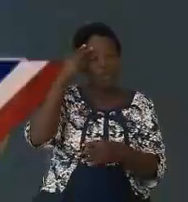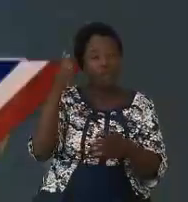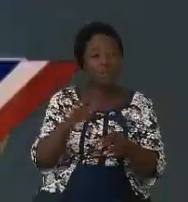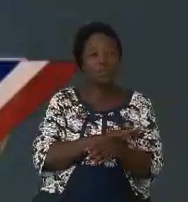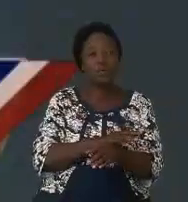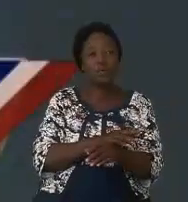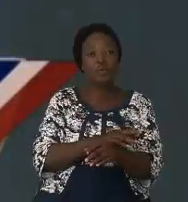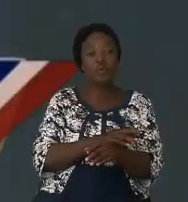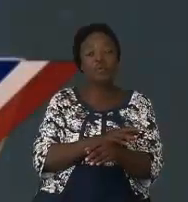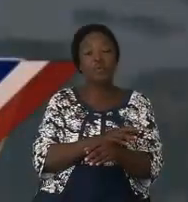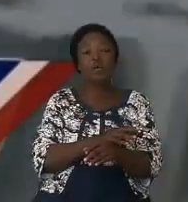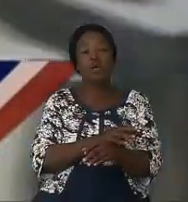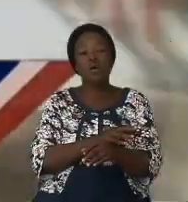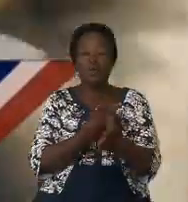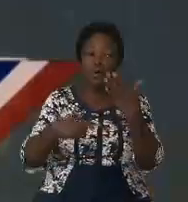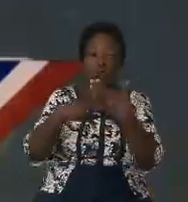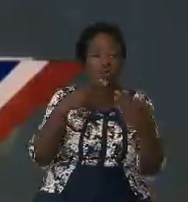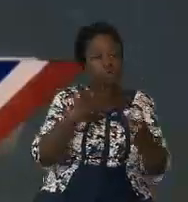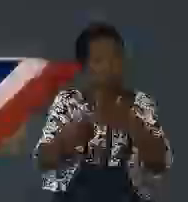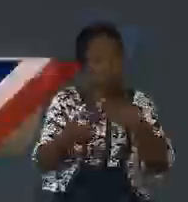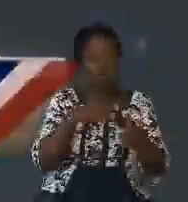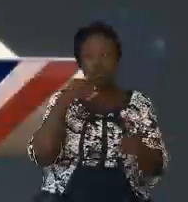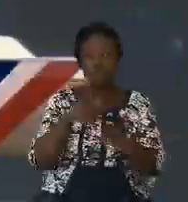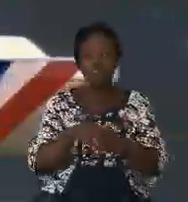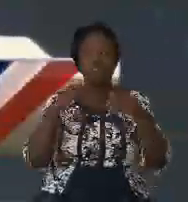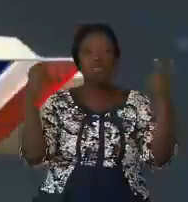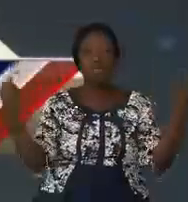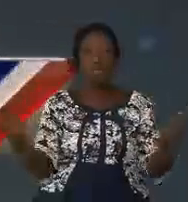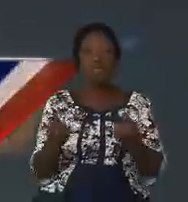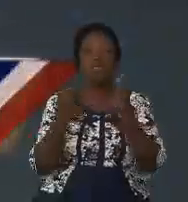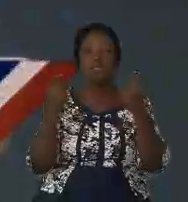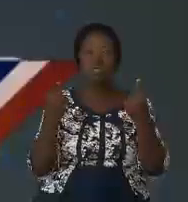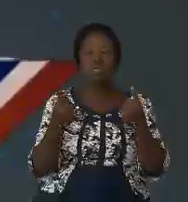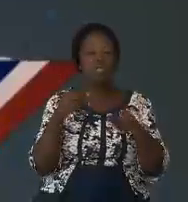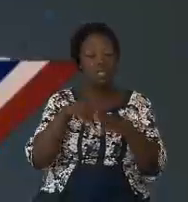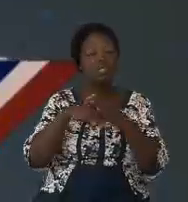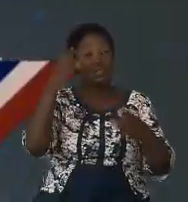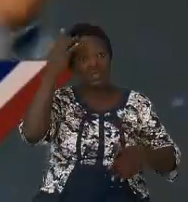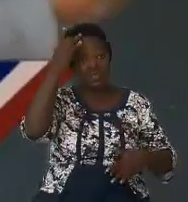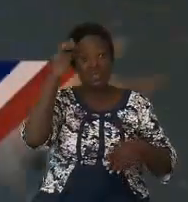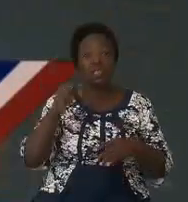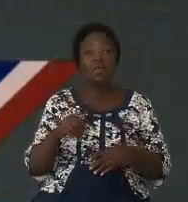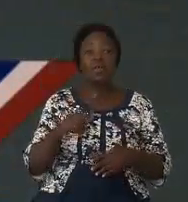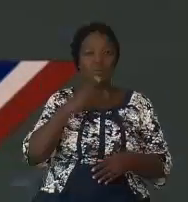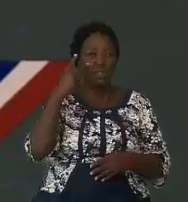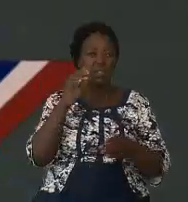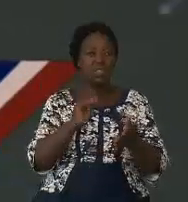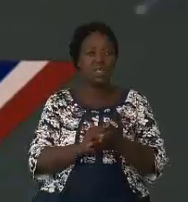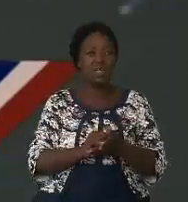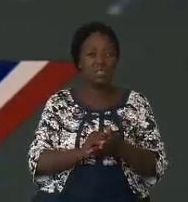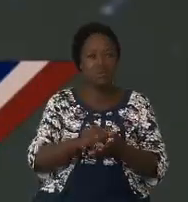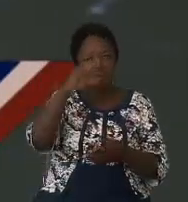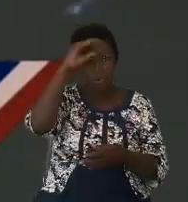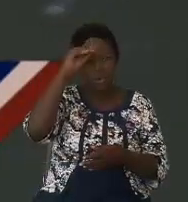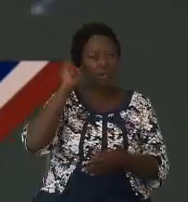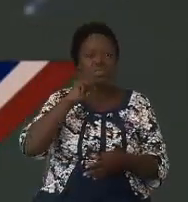though in sickness. Purposeful return though in sickness. Look at that prodigal man. He was